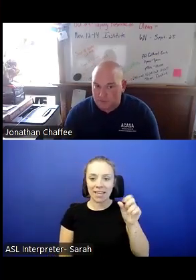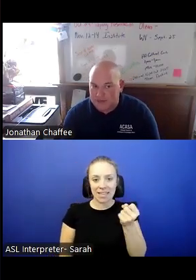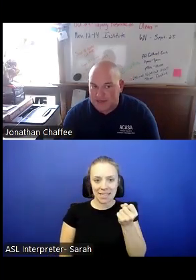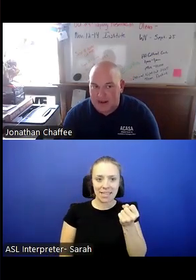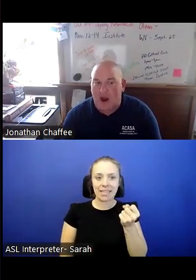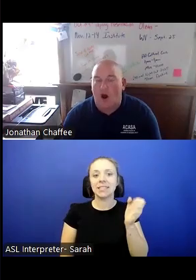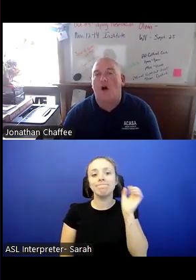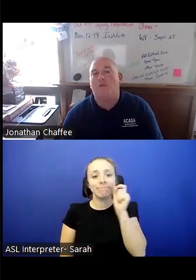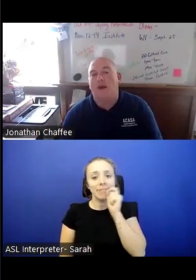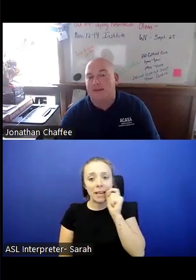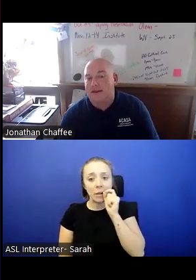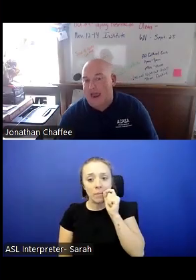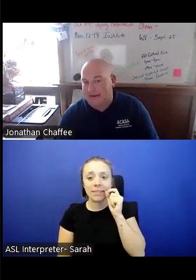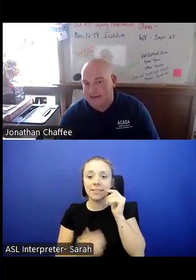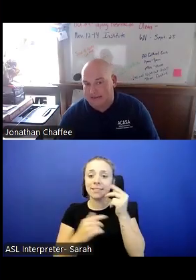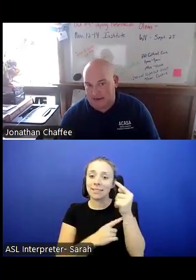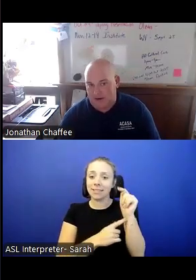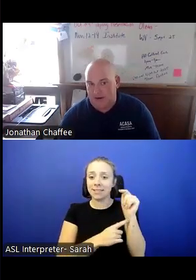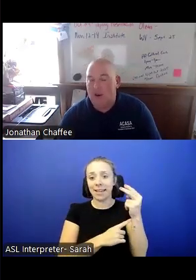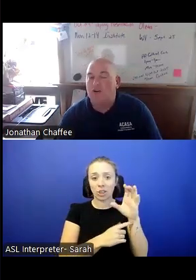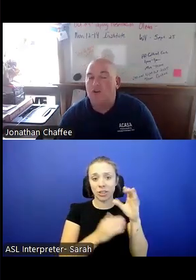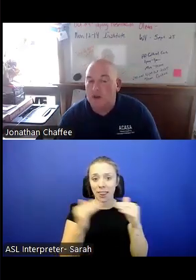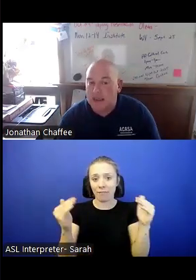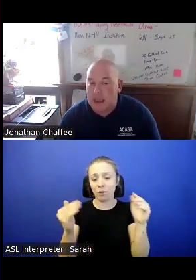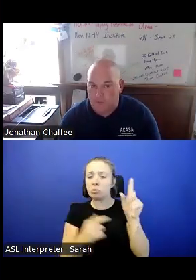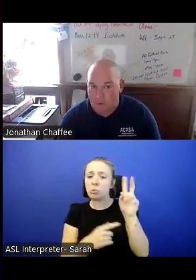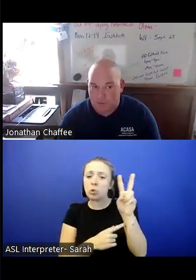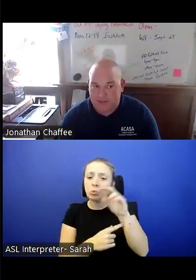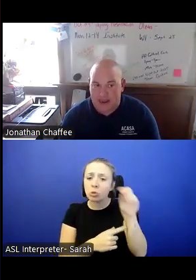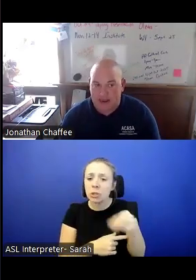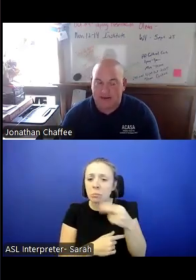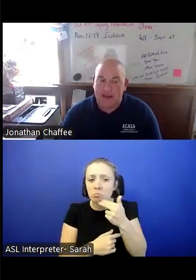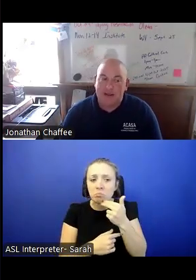about 2%, all the way to the 90s even. You're looking